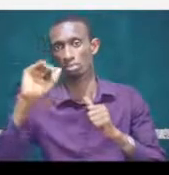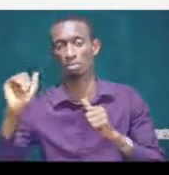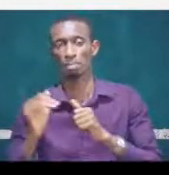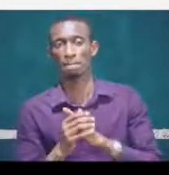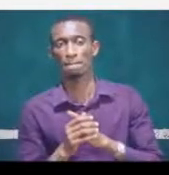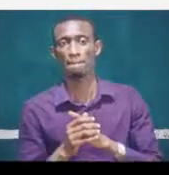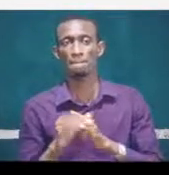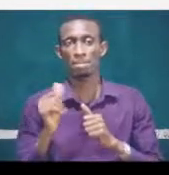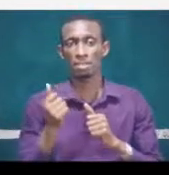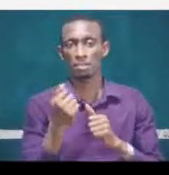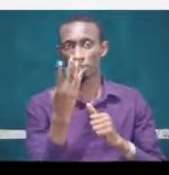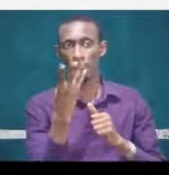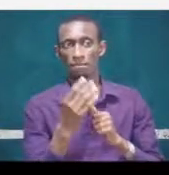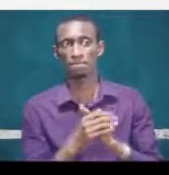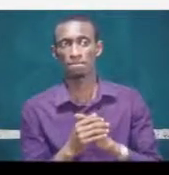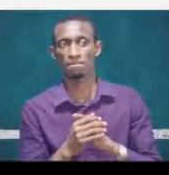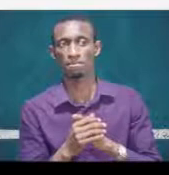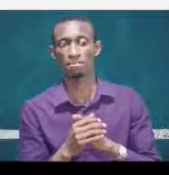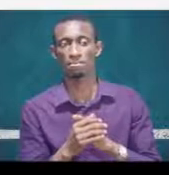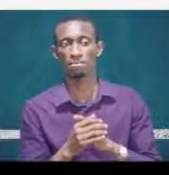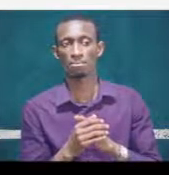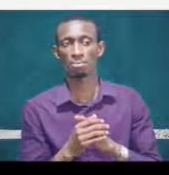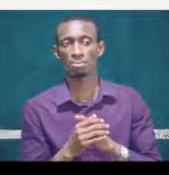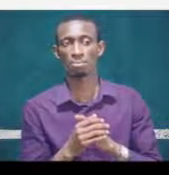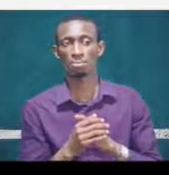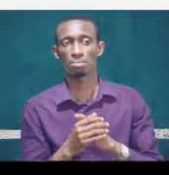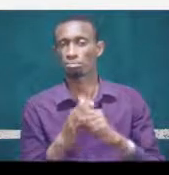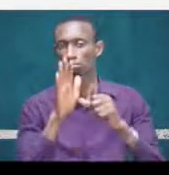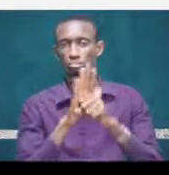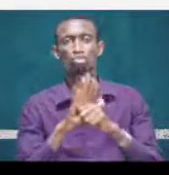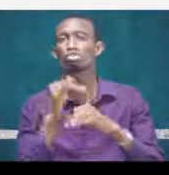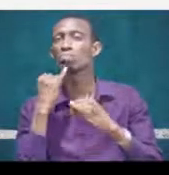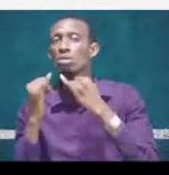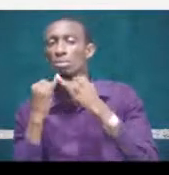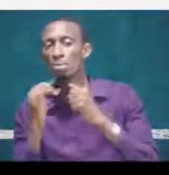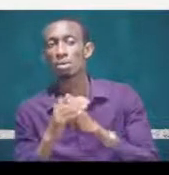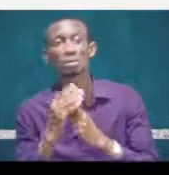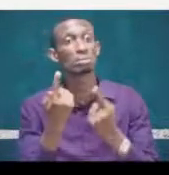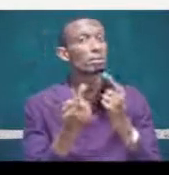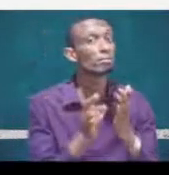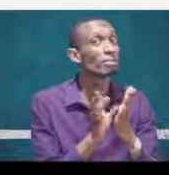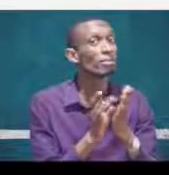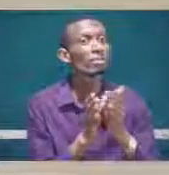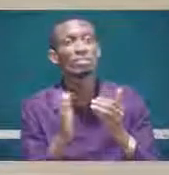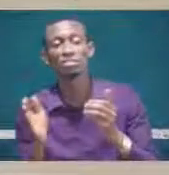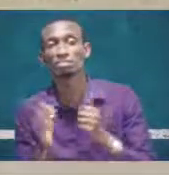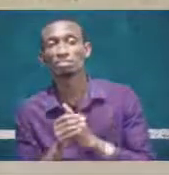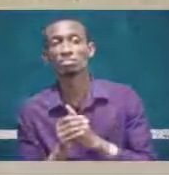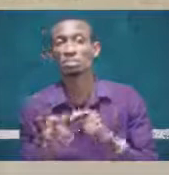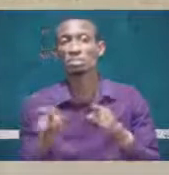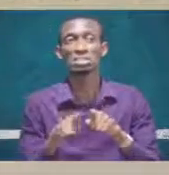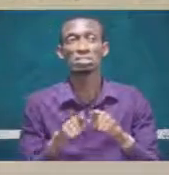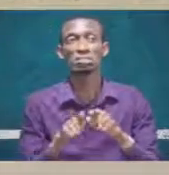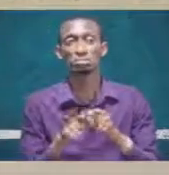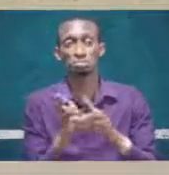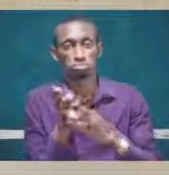And 4, you have much more information than is actually needed. Some are kickstarts, like the key for the engine of the car, and others